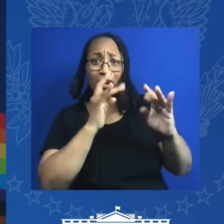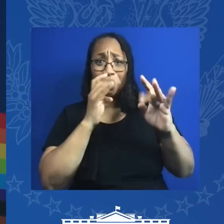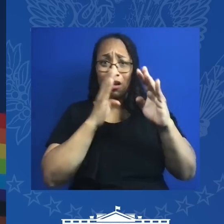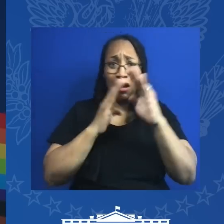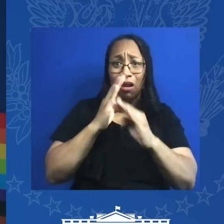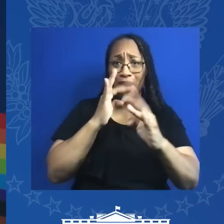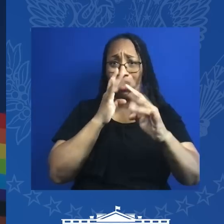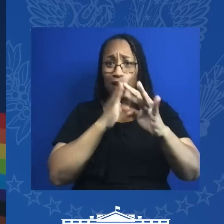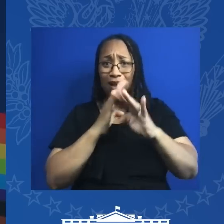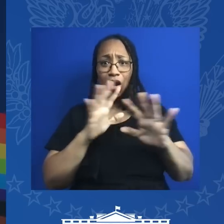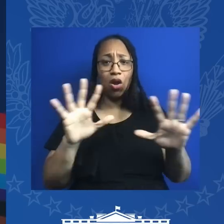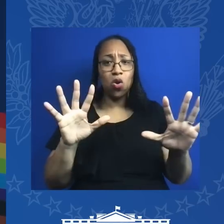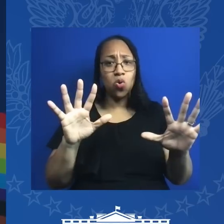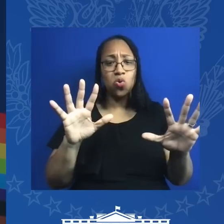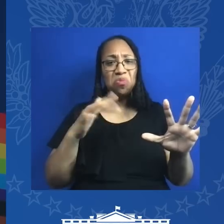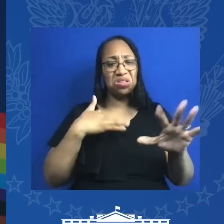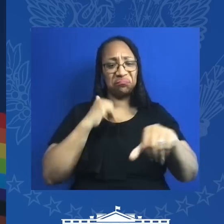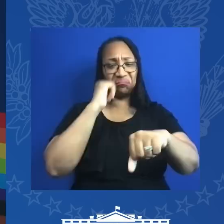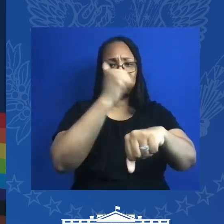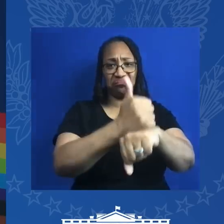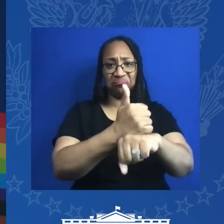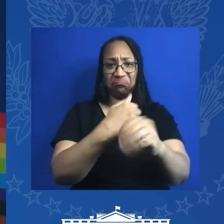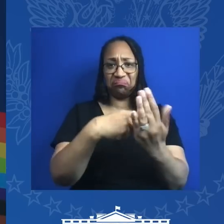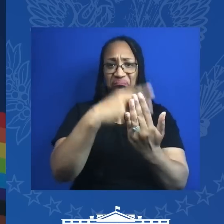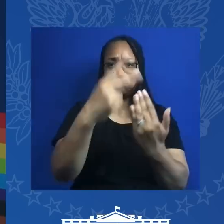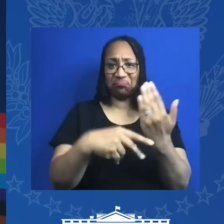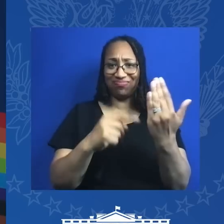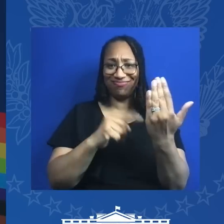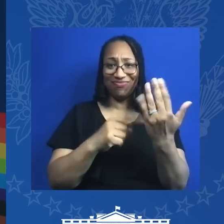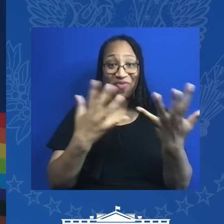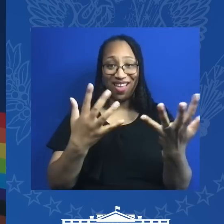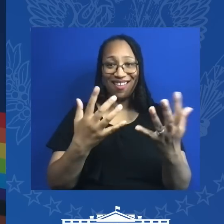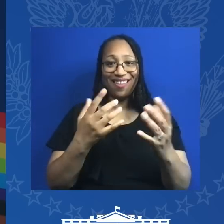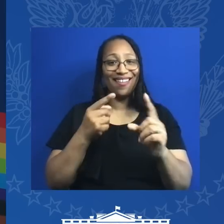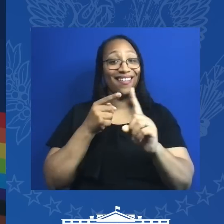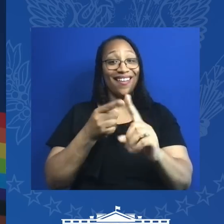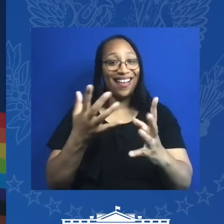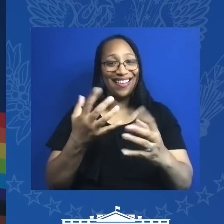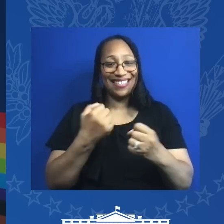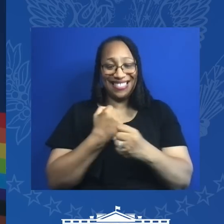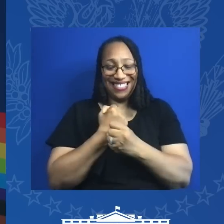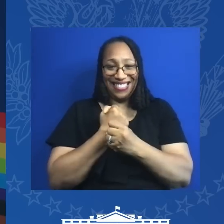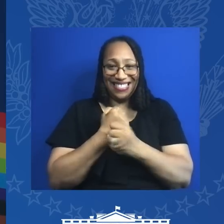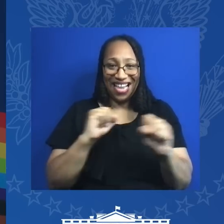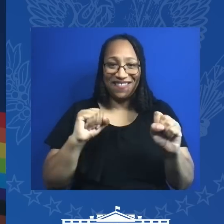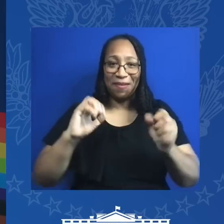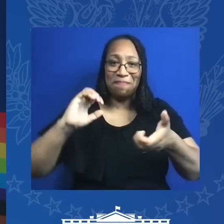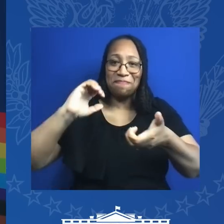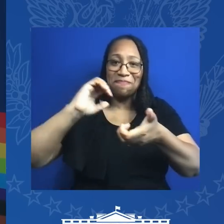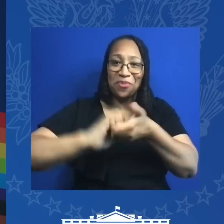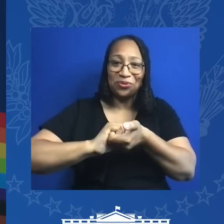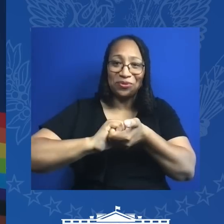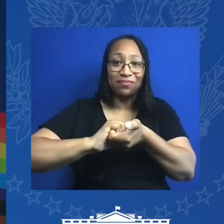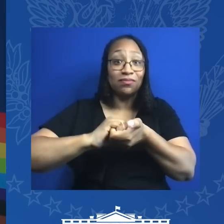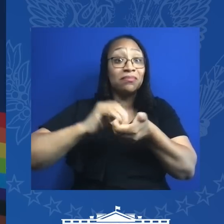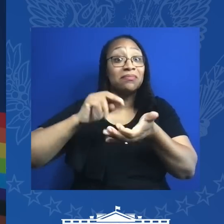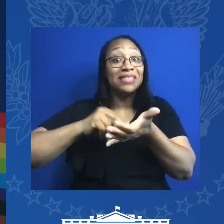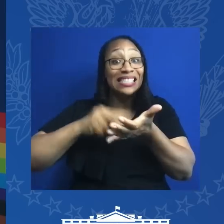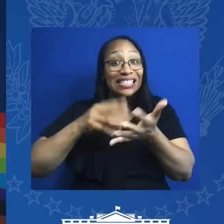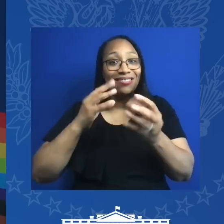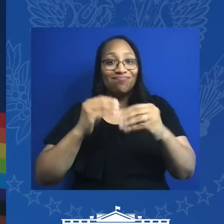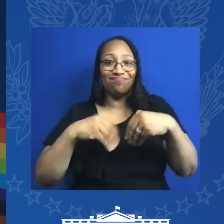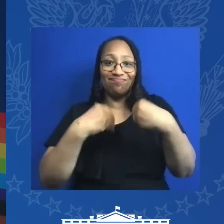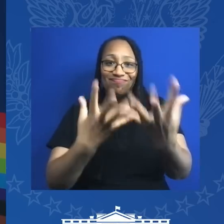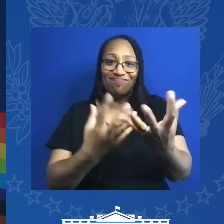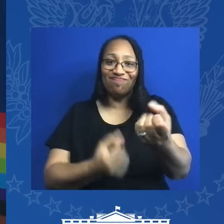going to provide critical training and support to the community, dedicated resources to better protect